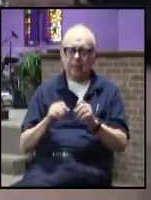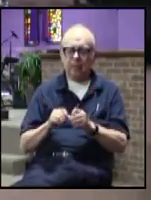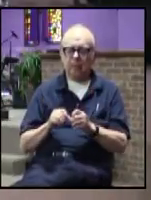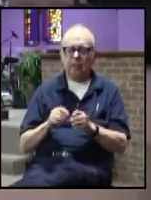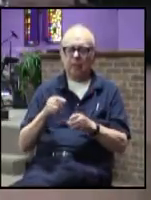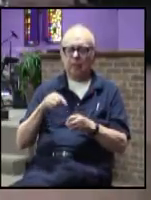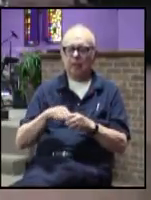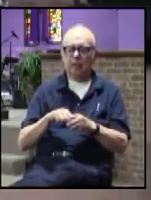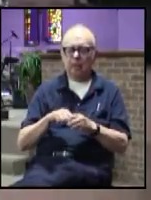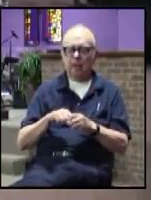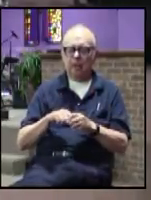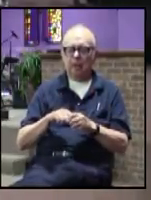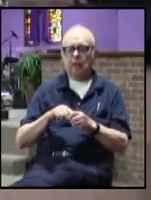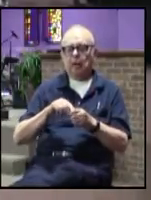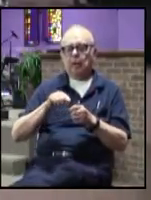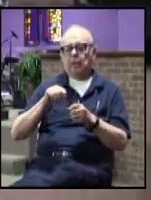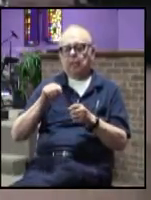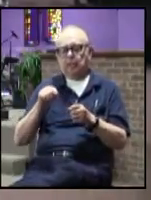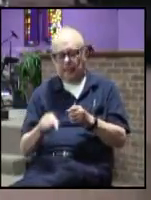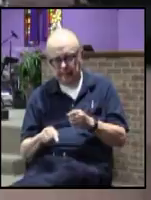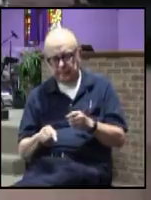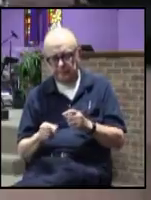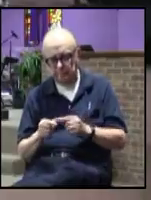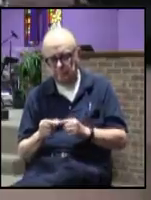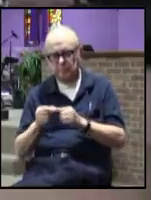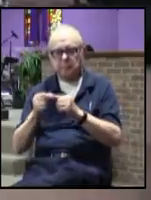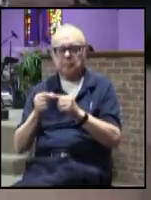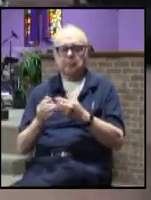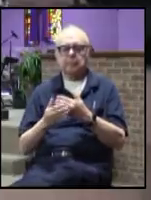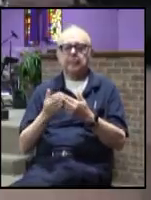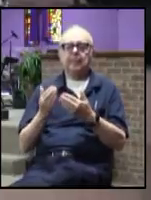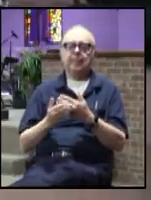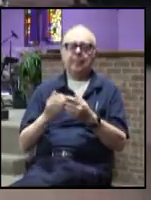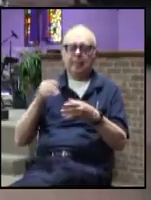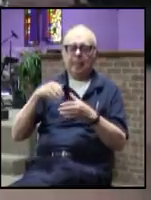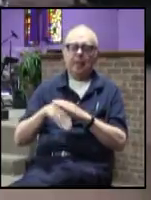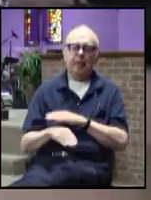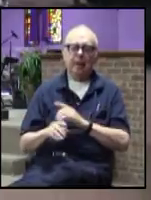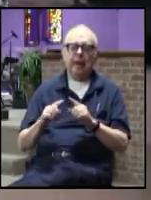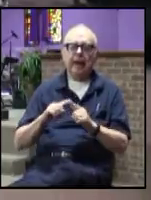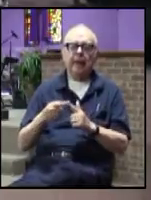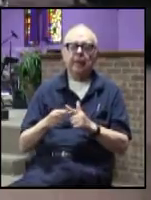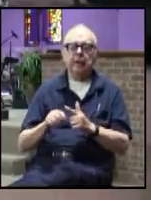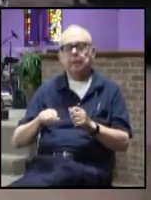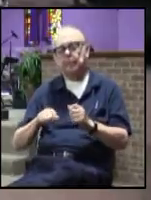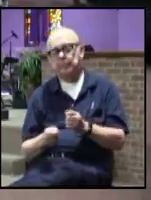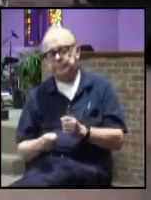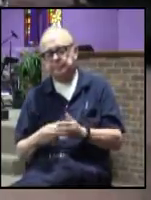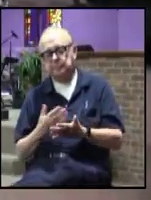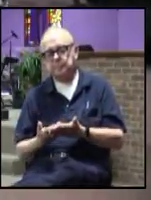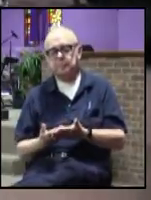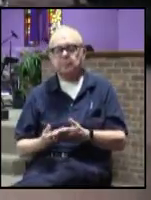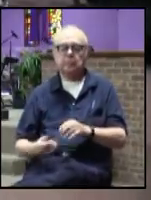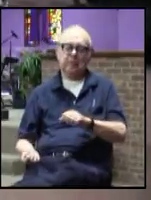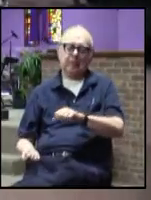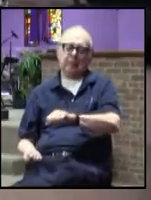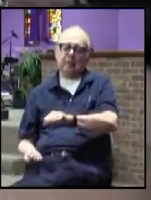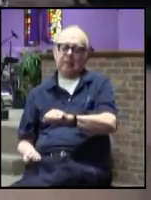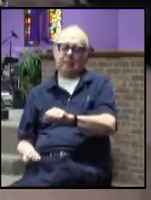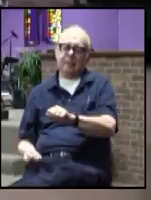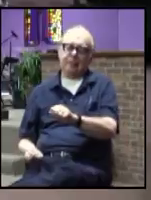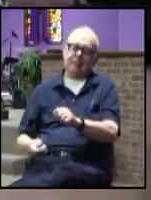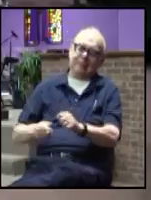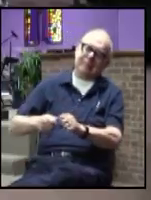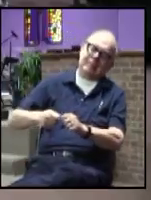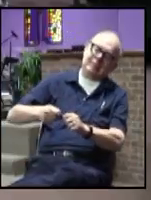hate it when a nail bends over, especially when it's almost in and then it bends. And then you got to sit there and try and